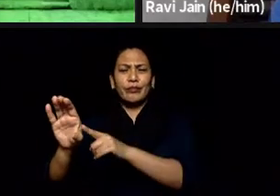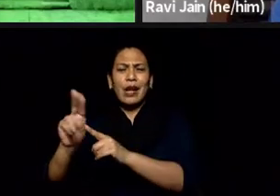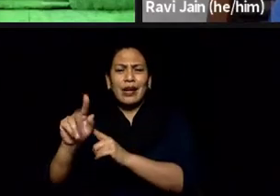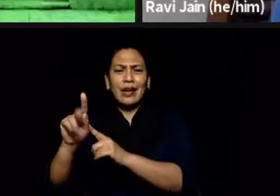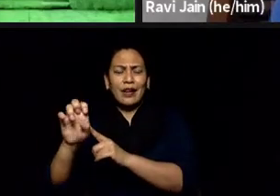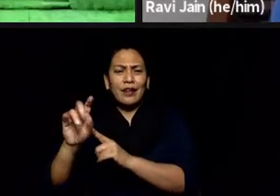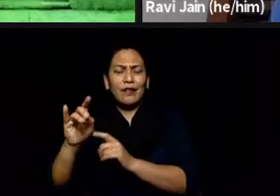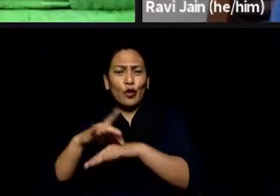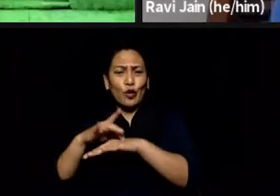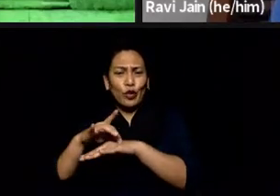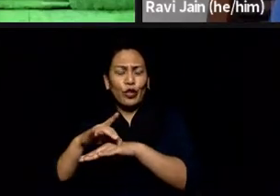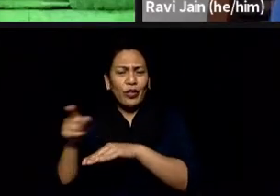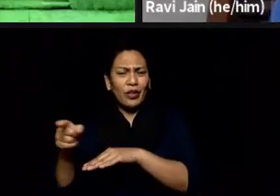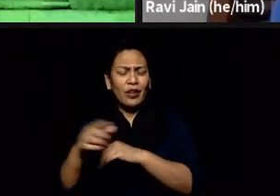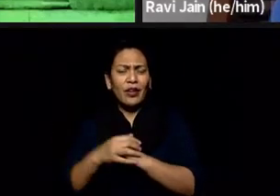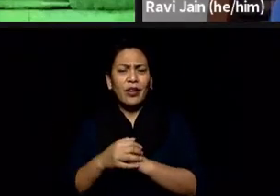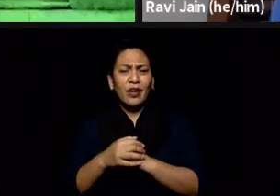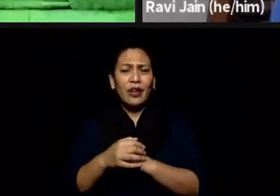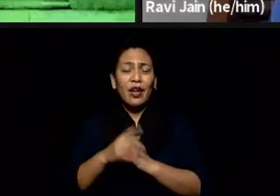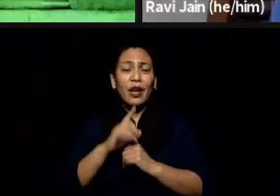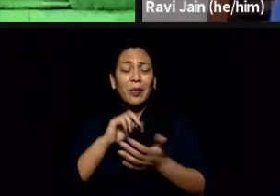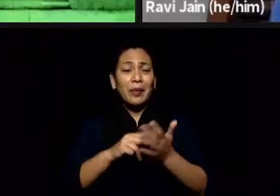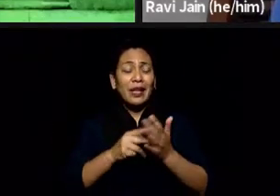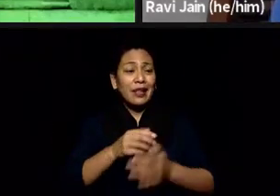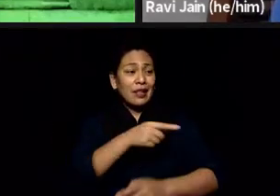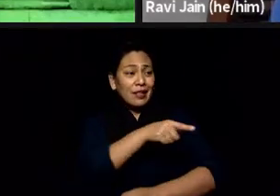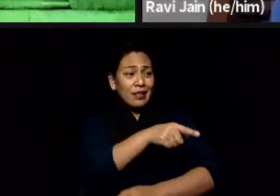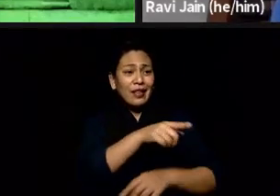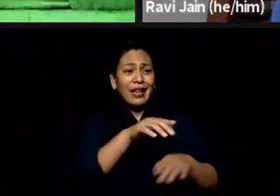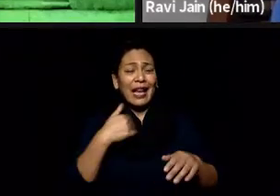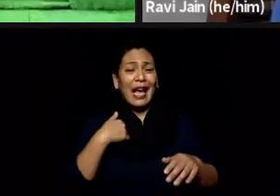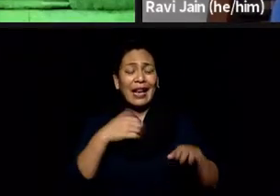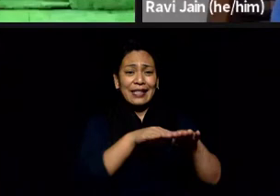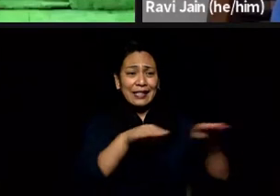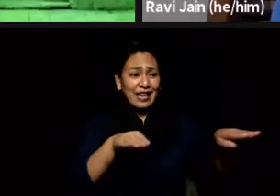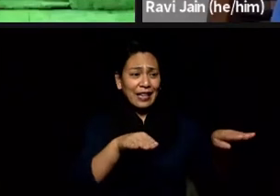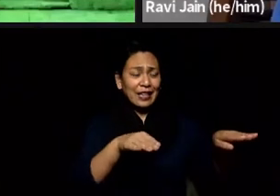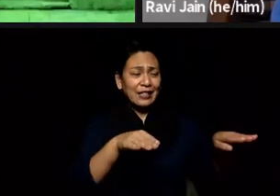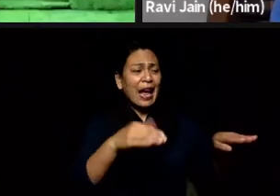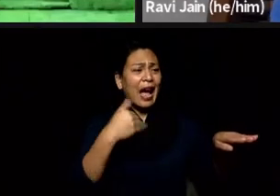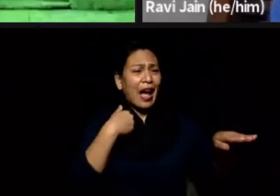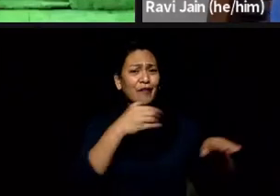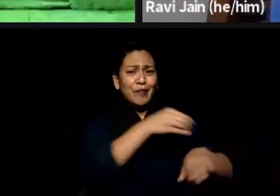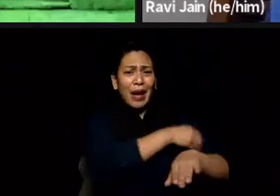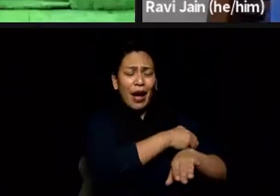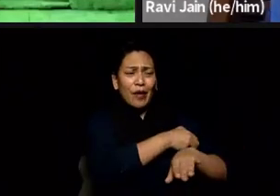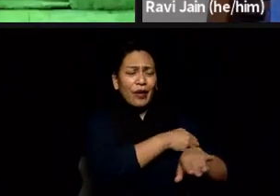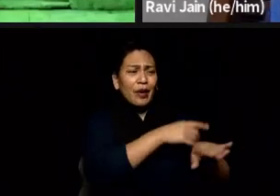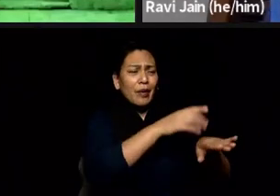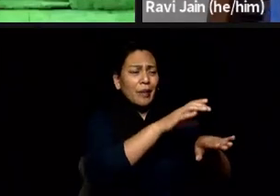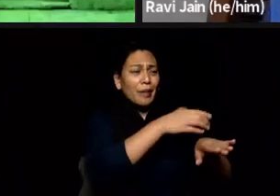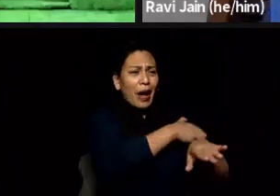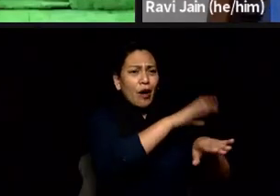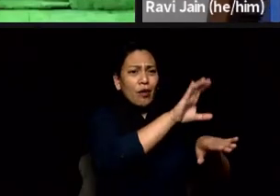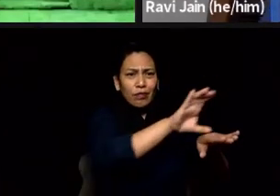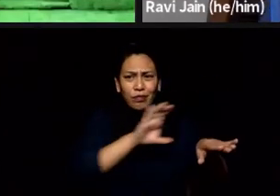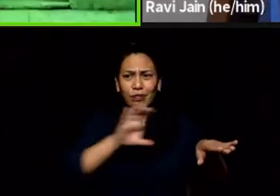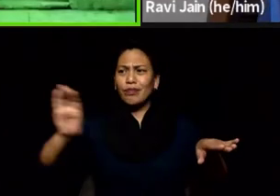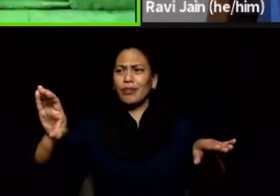an institution and give it to another that has a direct